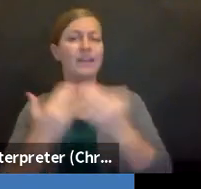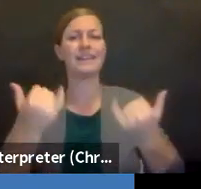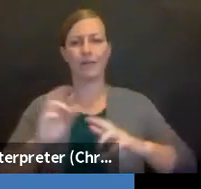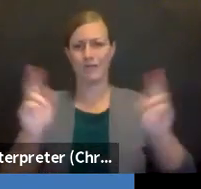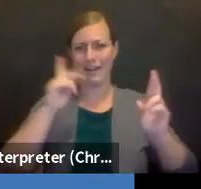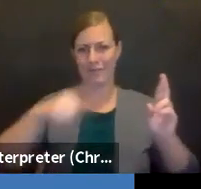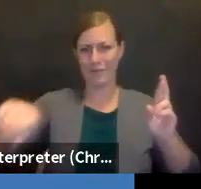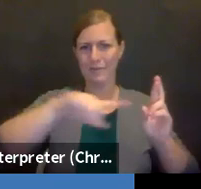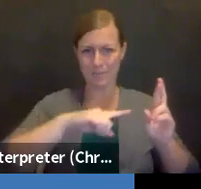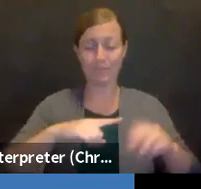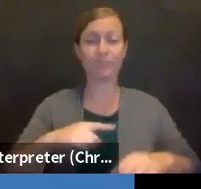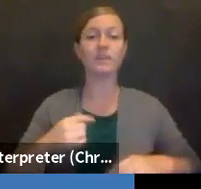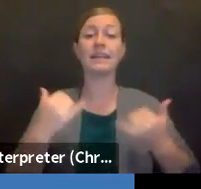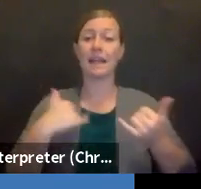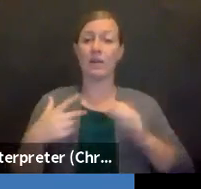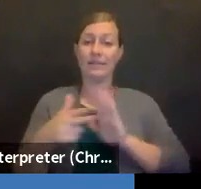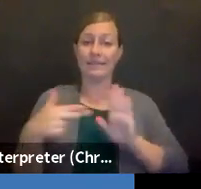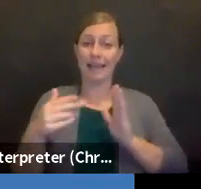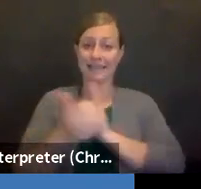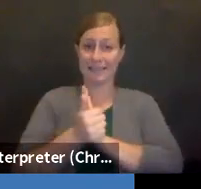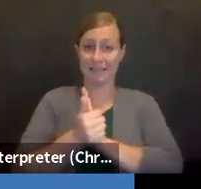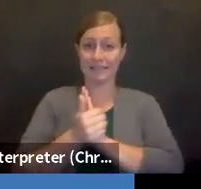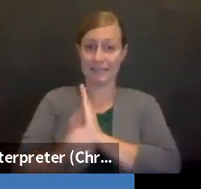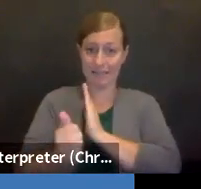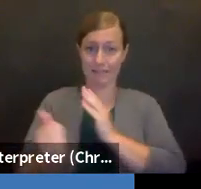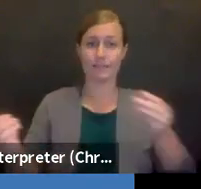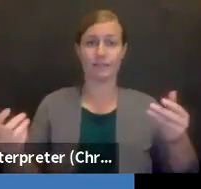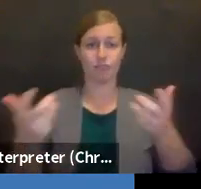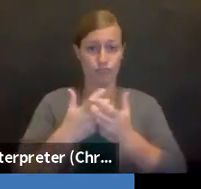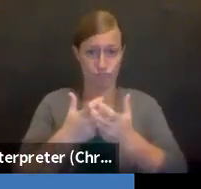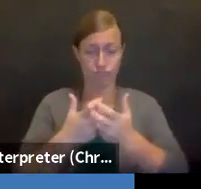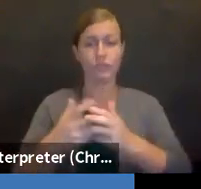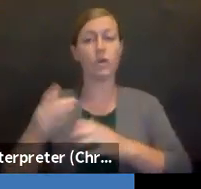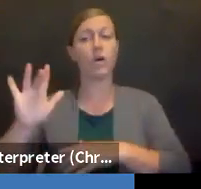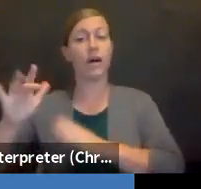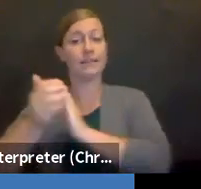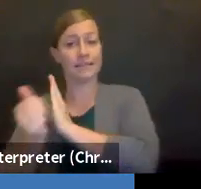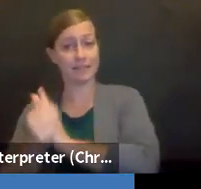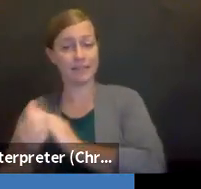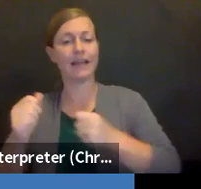students. And I need to tag skills to it. So if I go to skills, I can tag them.